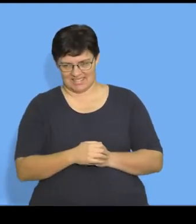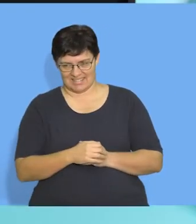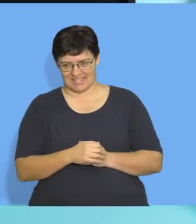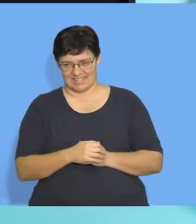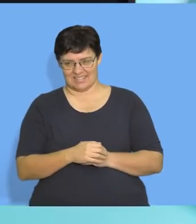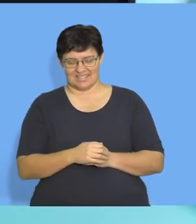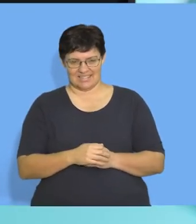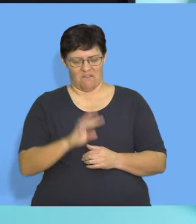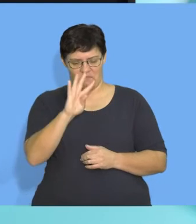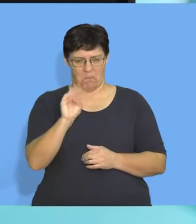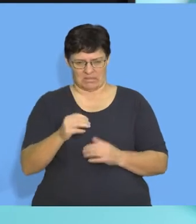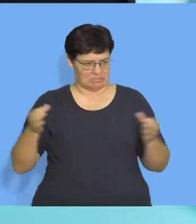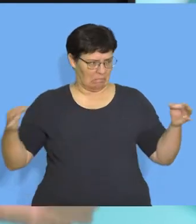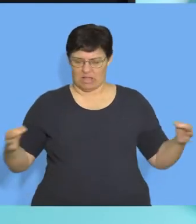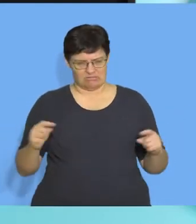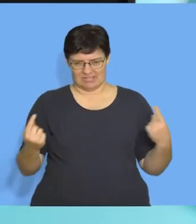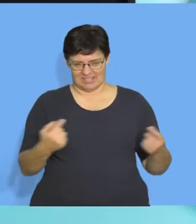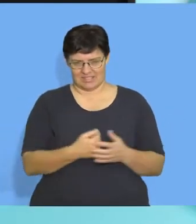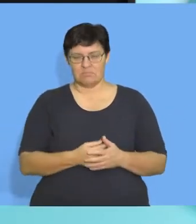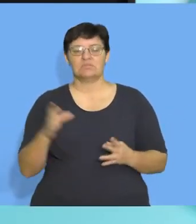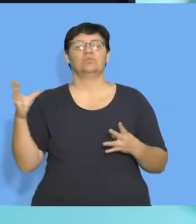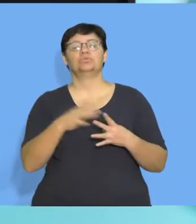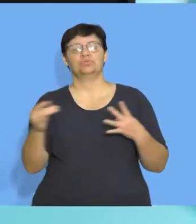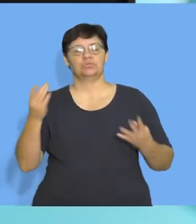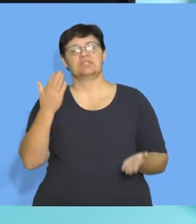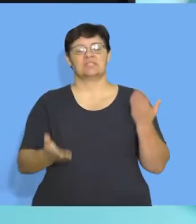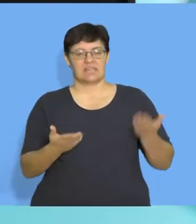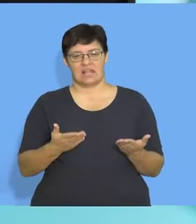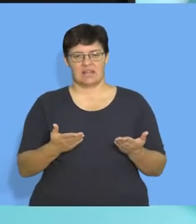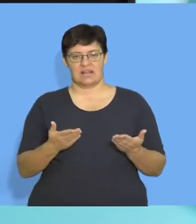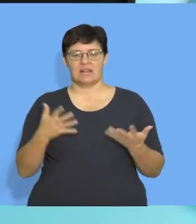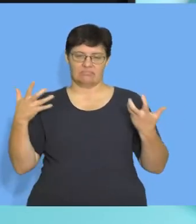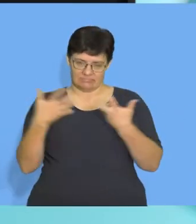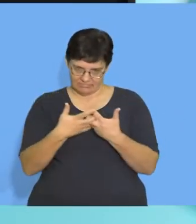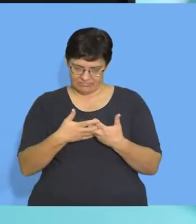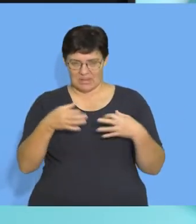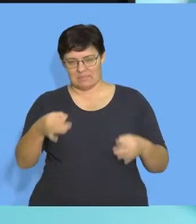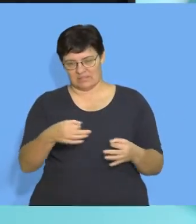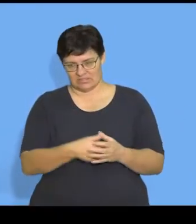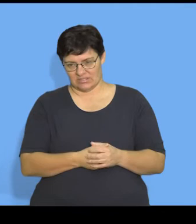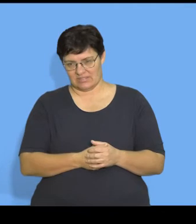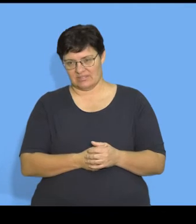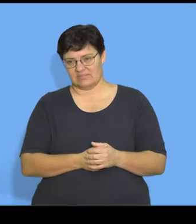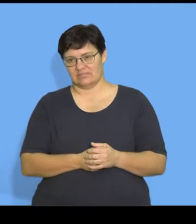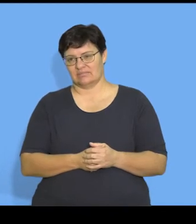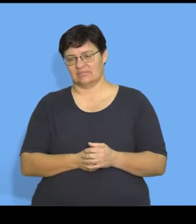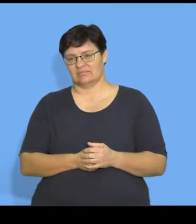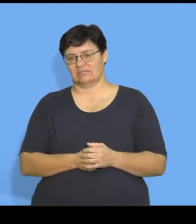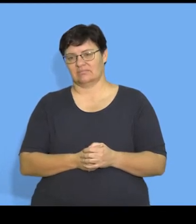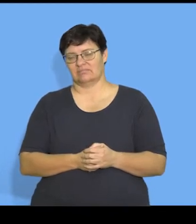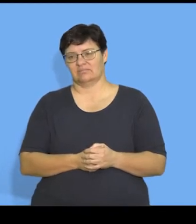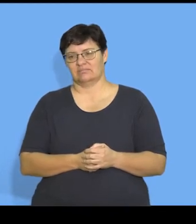page that's 4 meters long. So we have to choose a scale that we can fit on our page. Okay, next